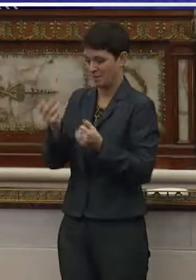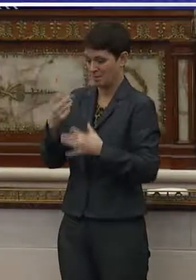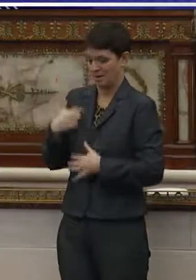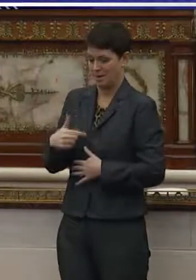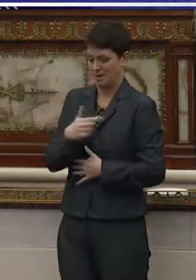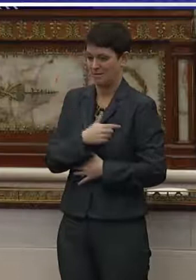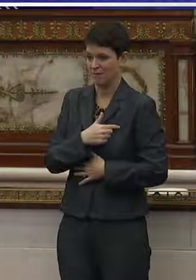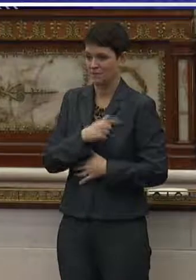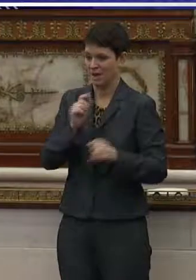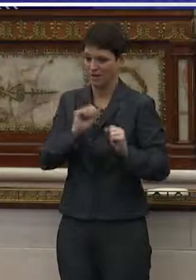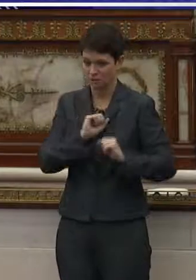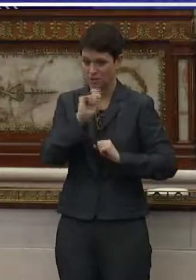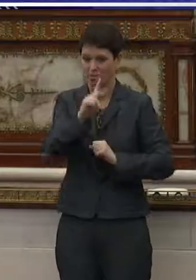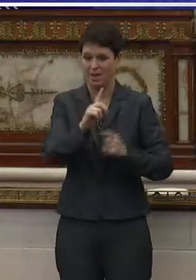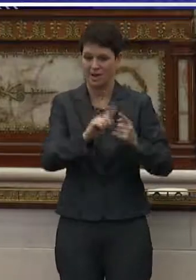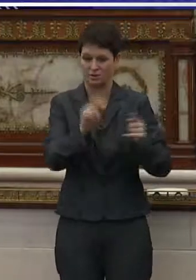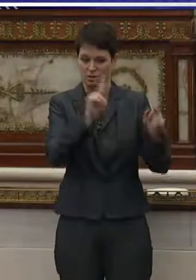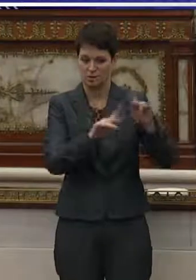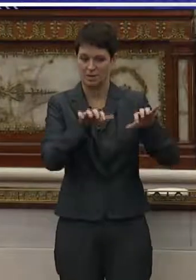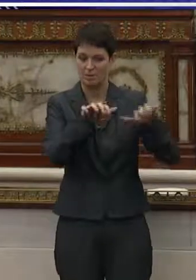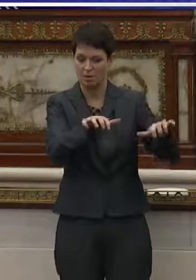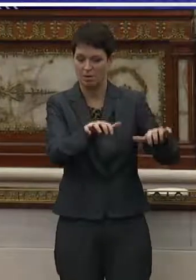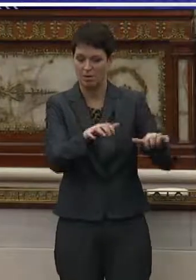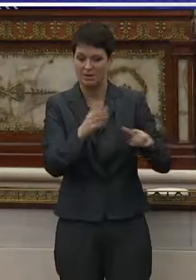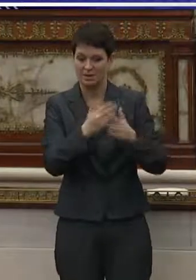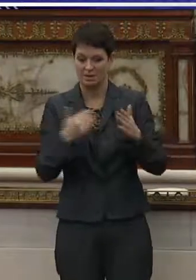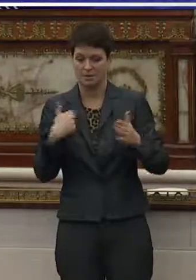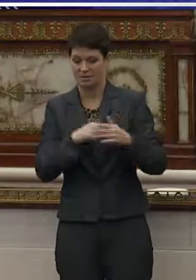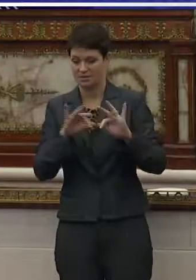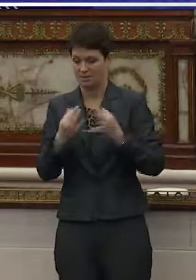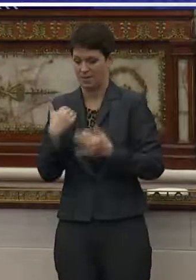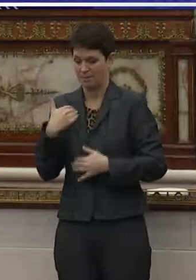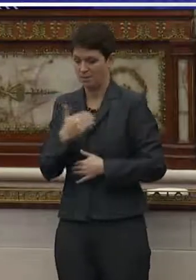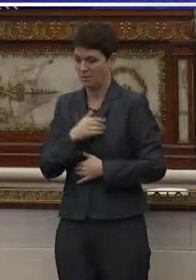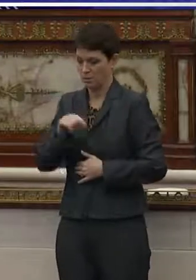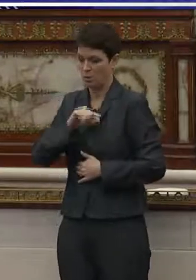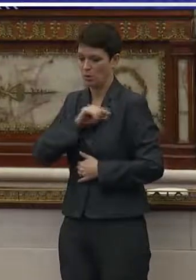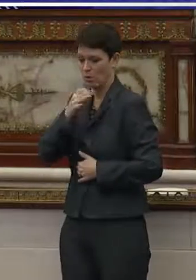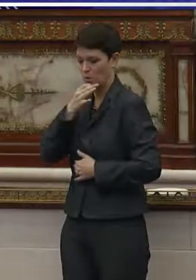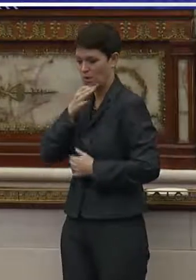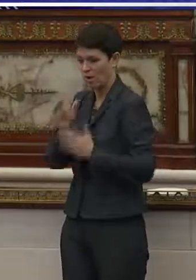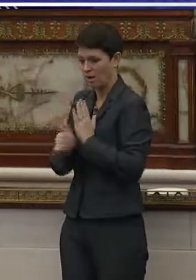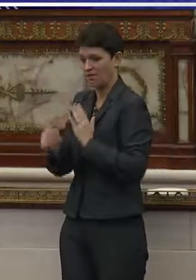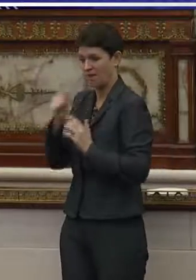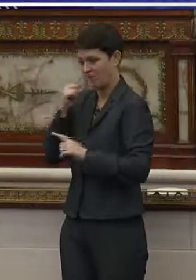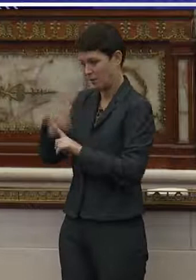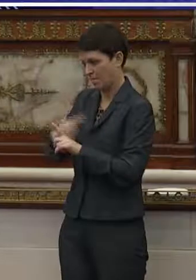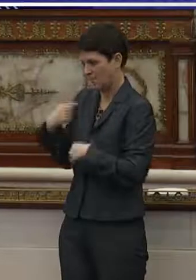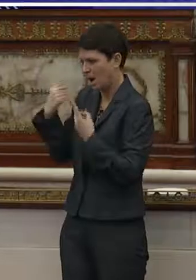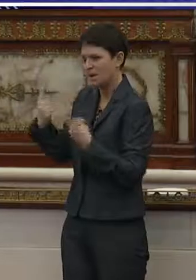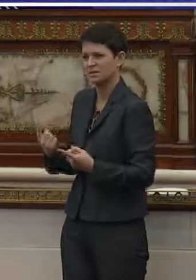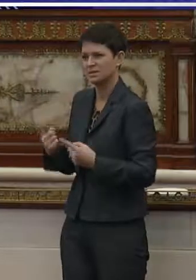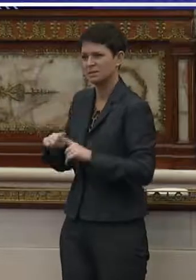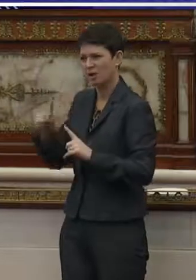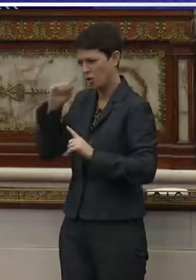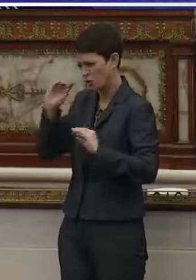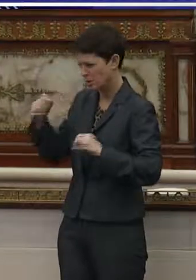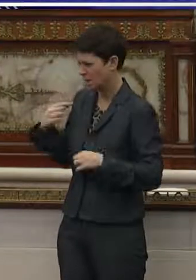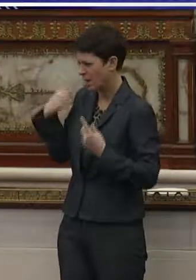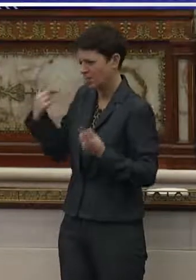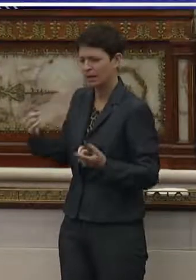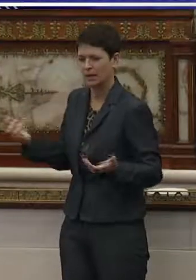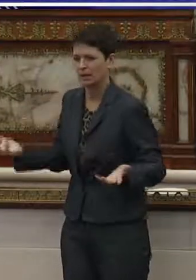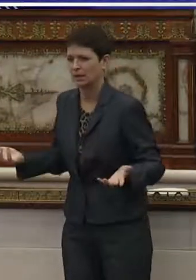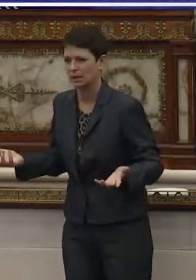are going to have to go back to constituents, and some of us even family members who've qualified for the vaccine for months now and just haven't heard anything back,